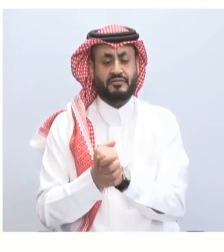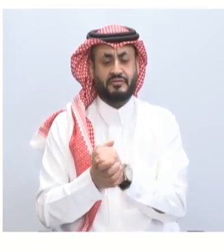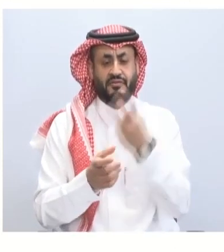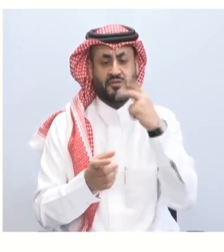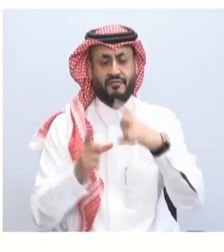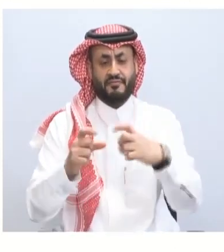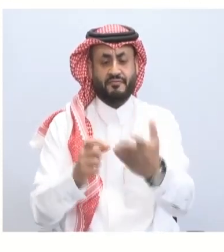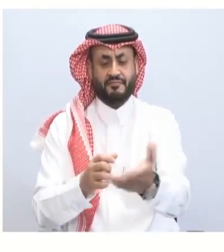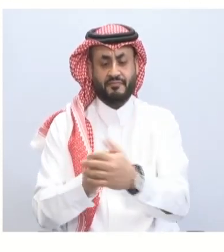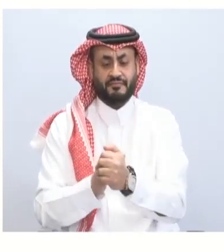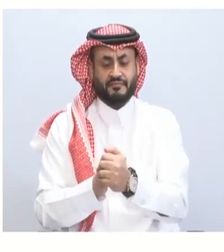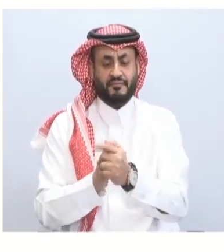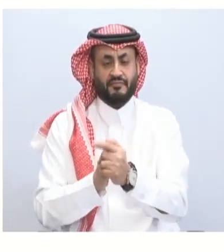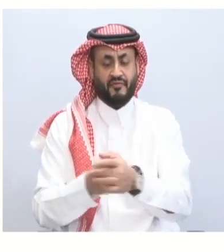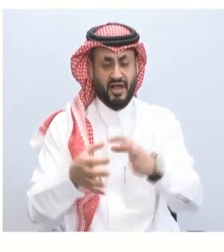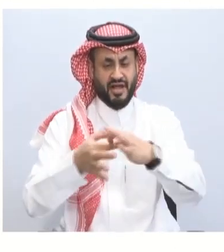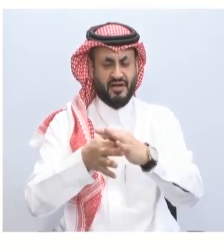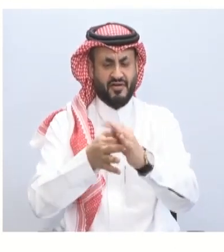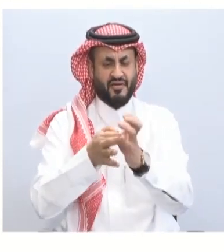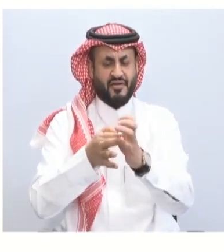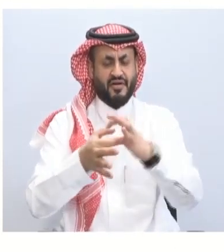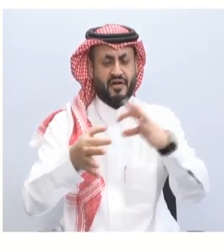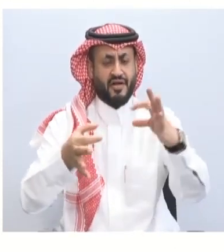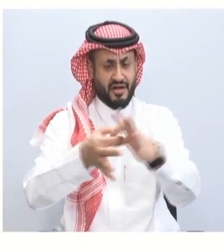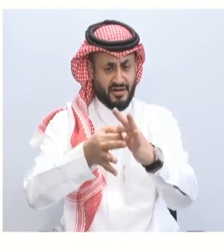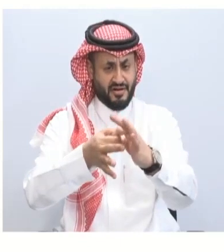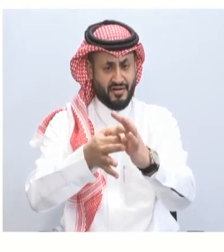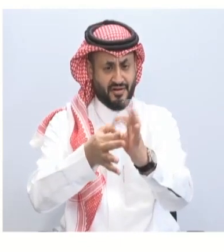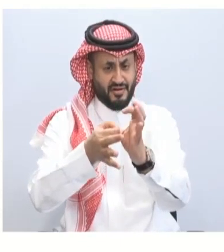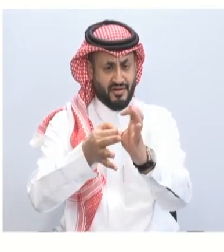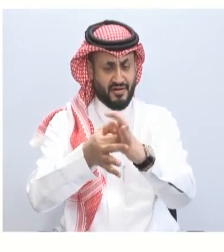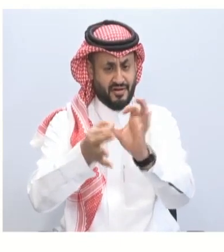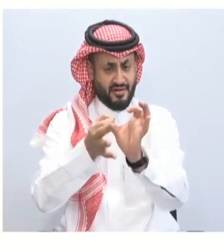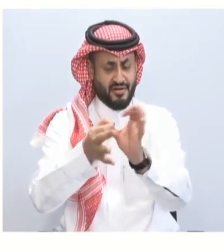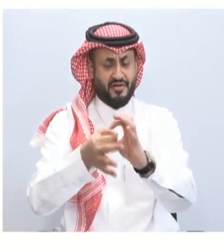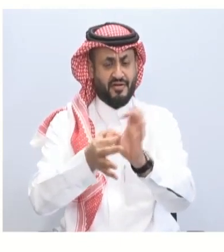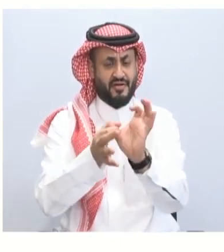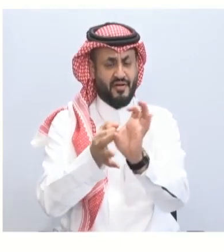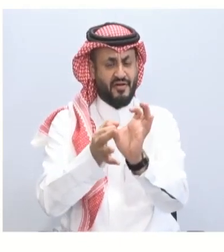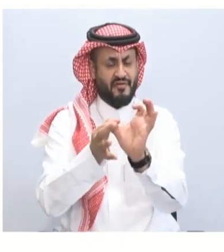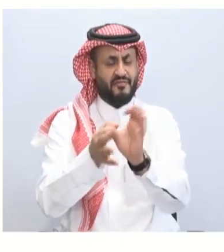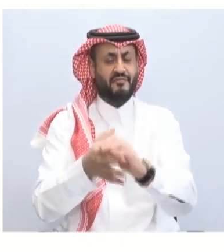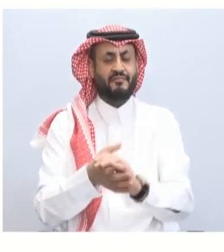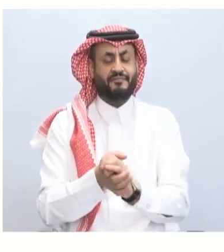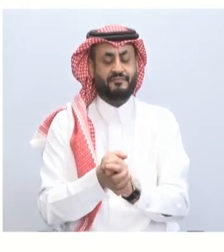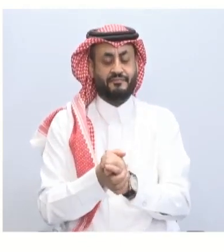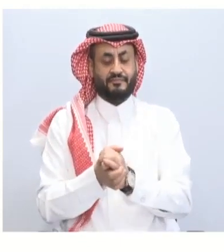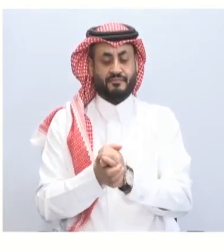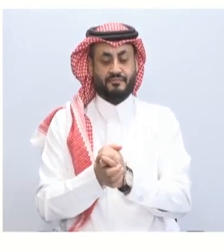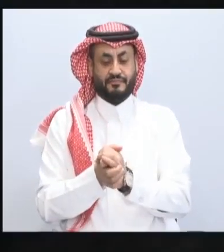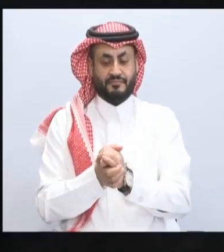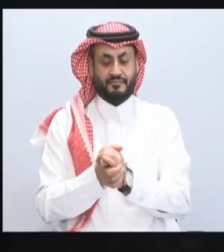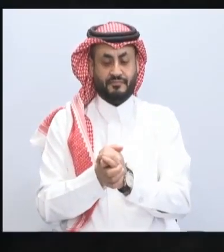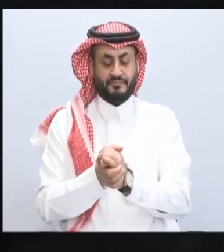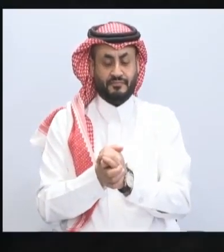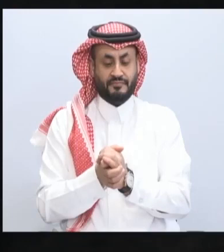picture. Now, we can see that there is a chain, but there is some kind of fault here in the chain, or the